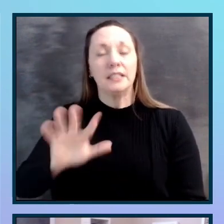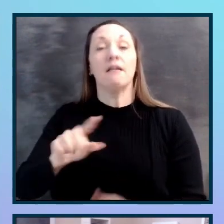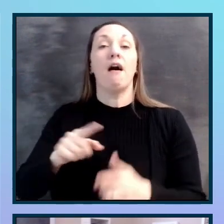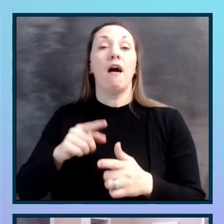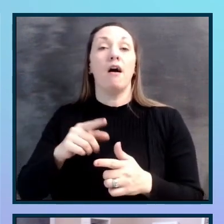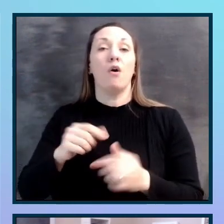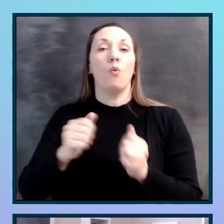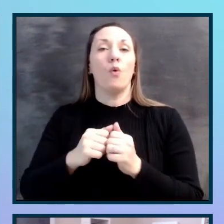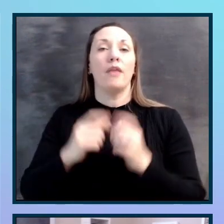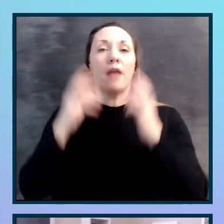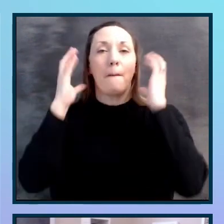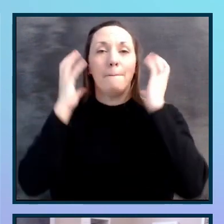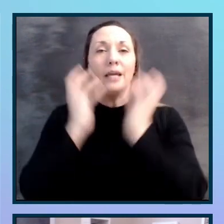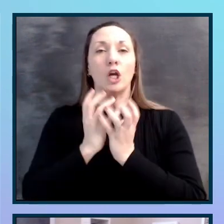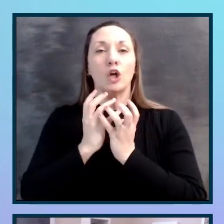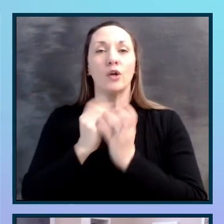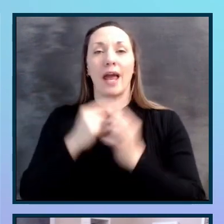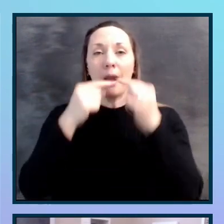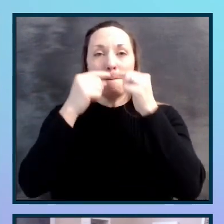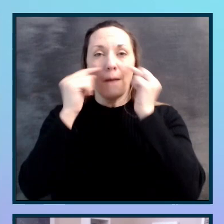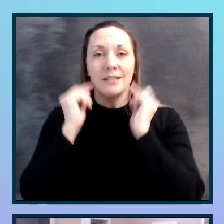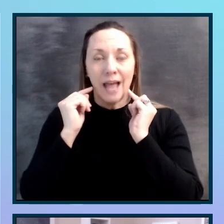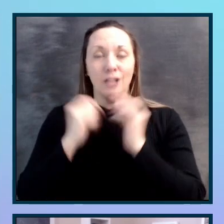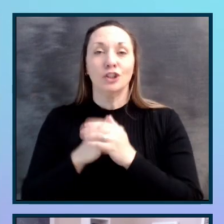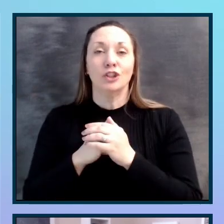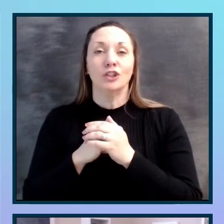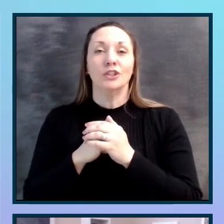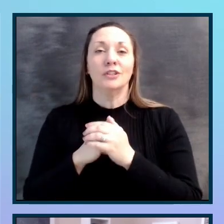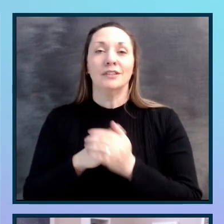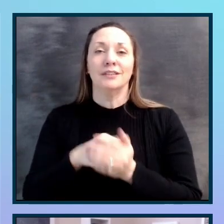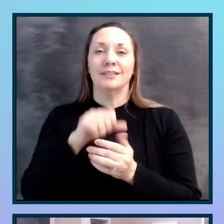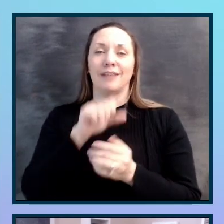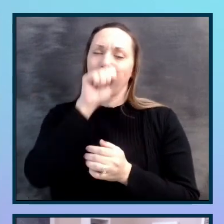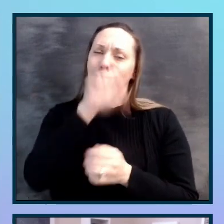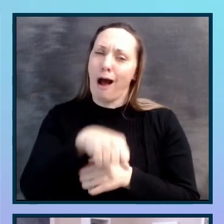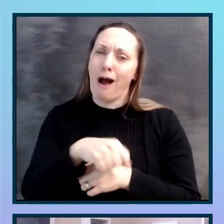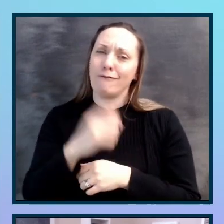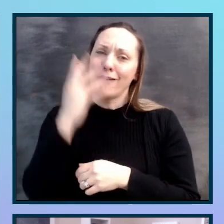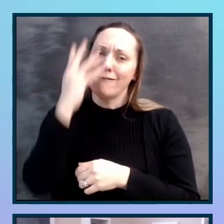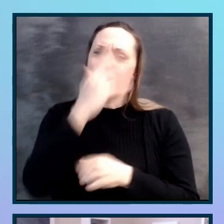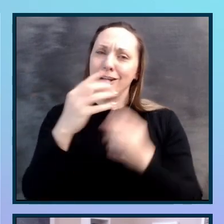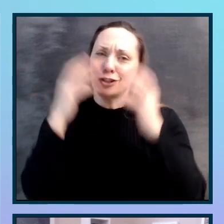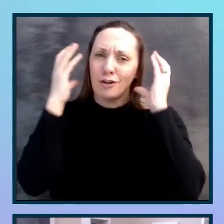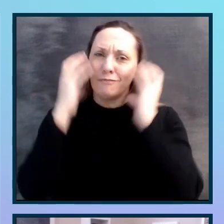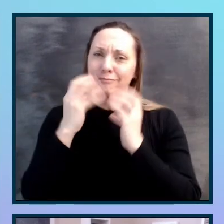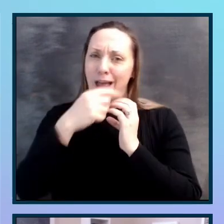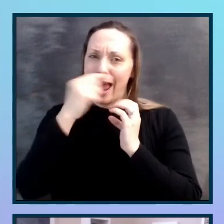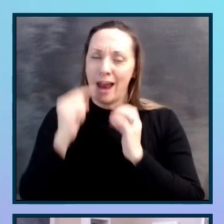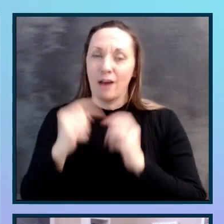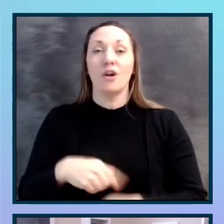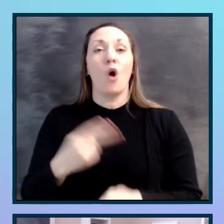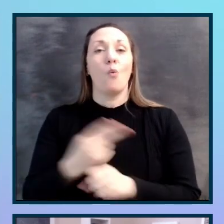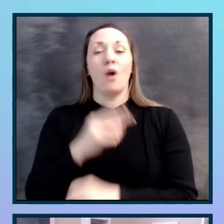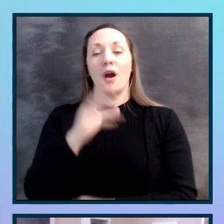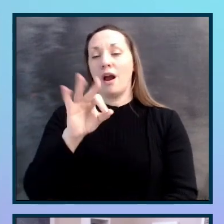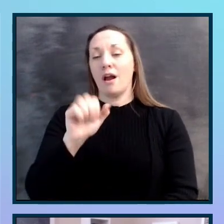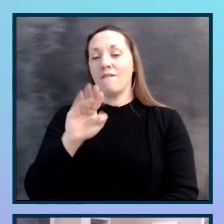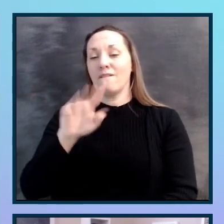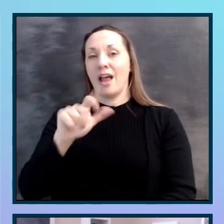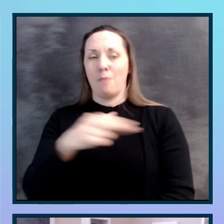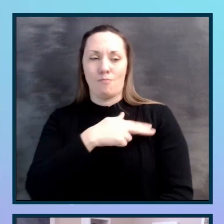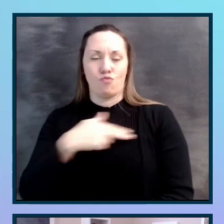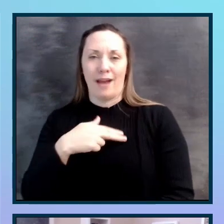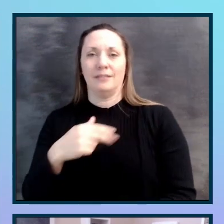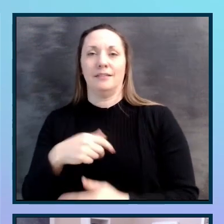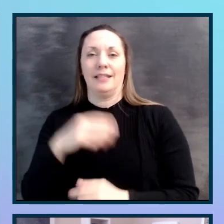a beard and a mustache. Love the facial hair. Wearing a Fable branded t-shirt, Fable